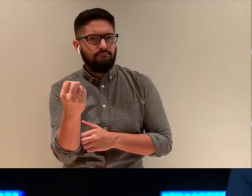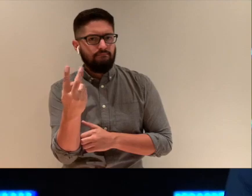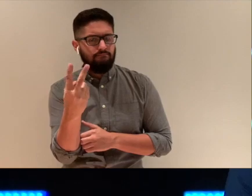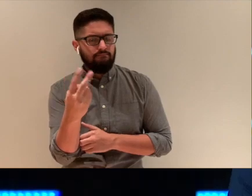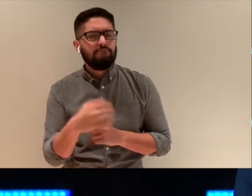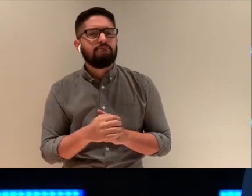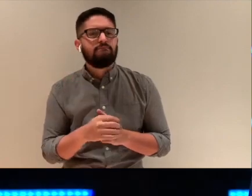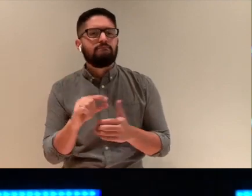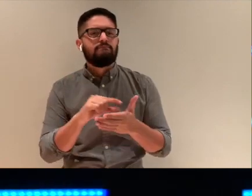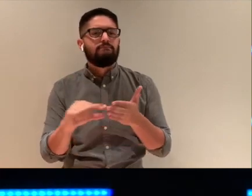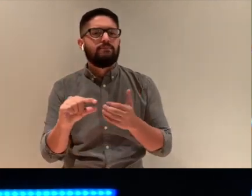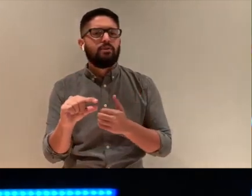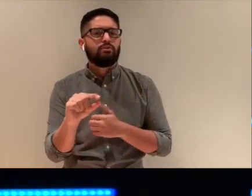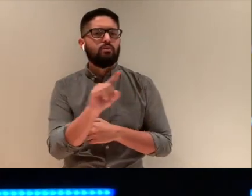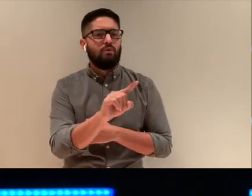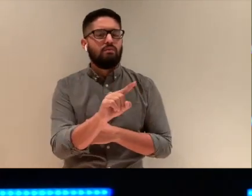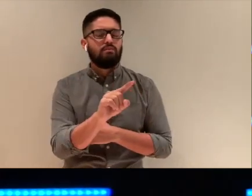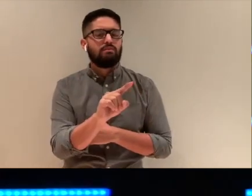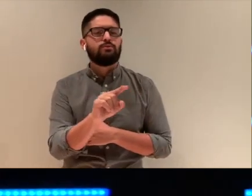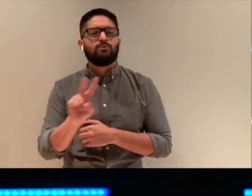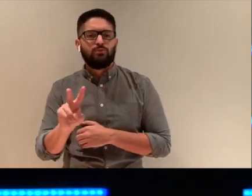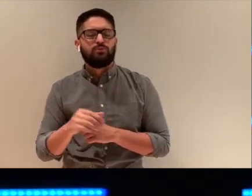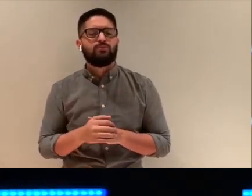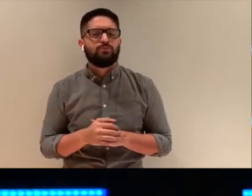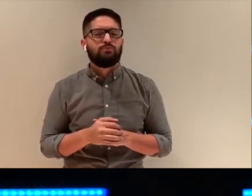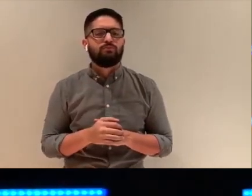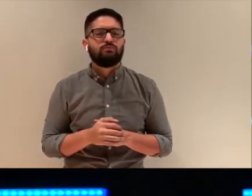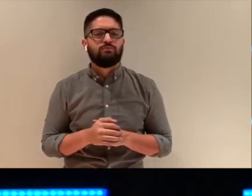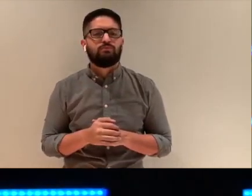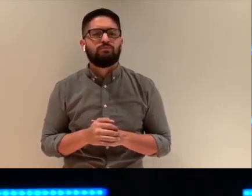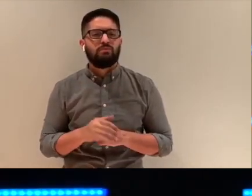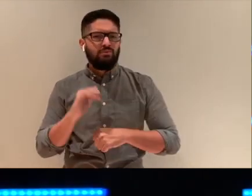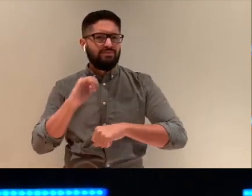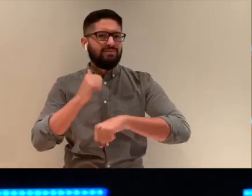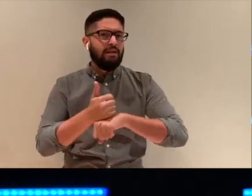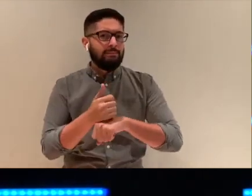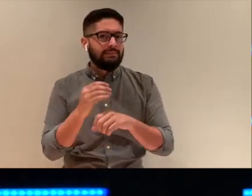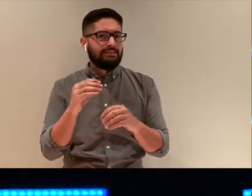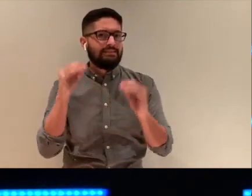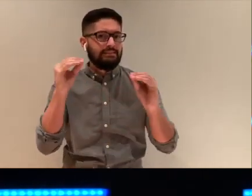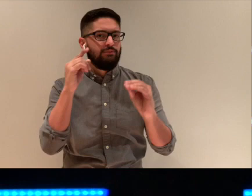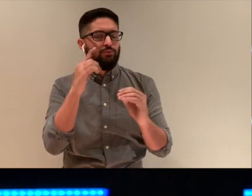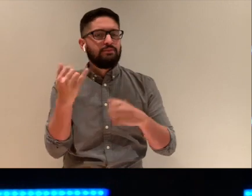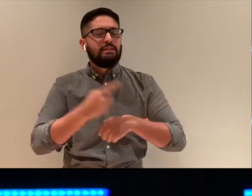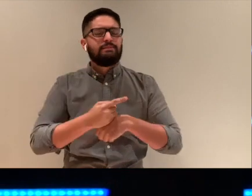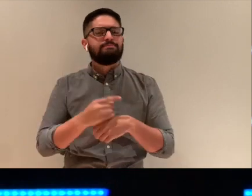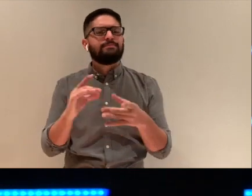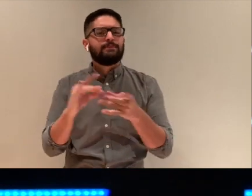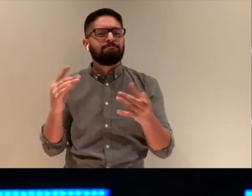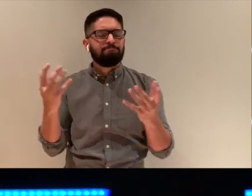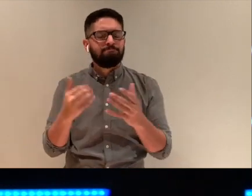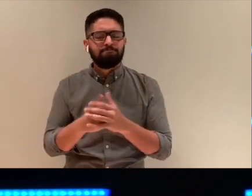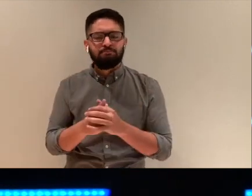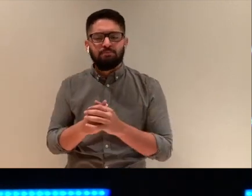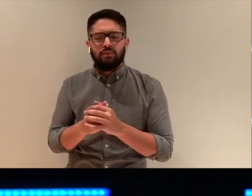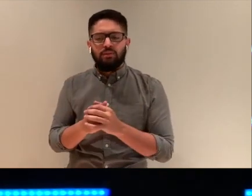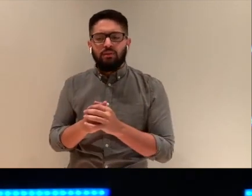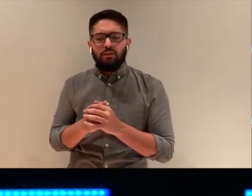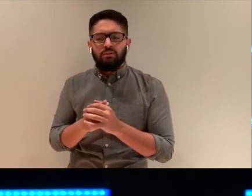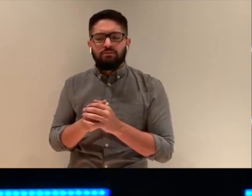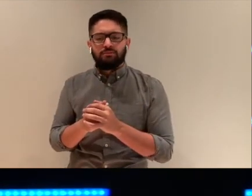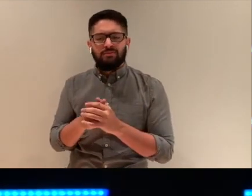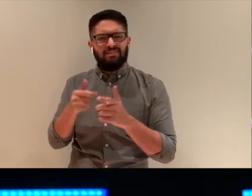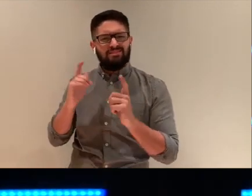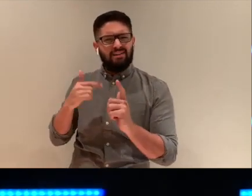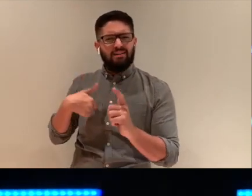chapter 12, verse 1 and 2. And so let me just read this up and set up the teaching for today. It says this.